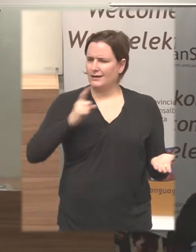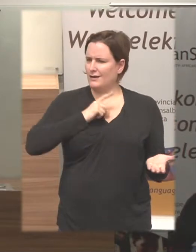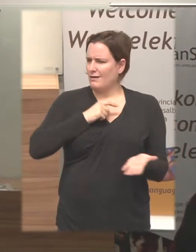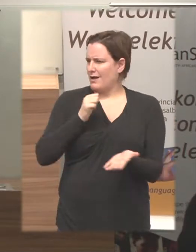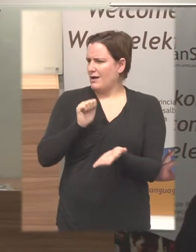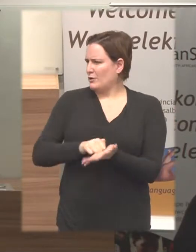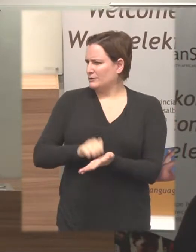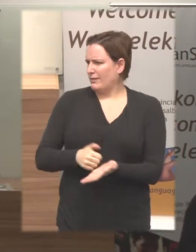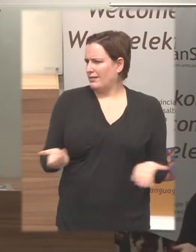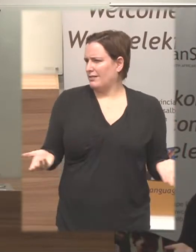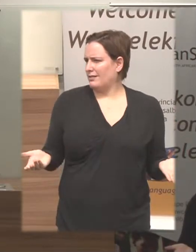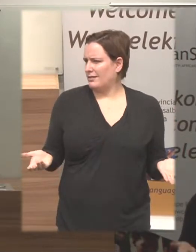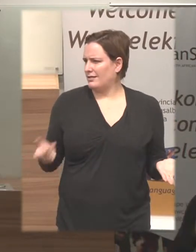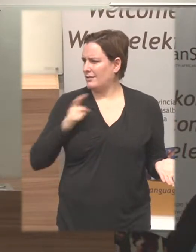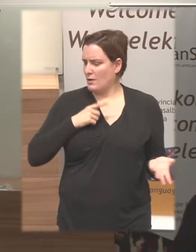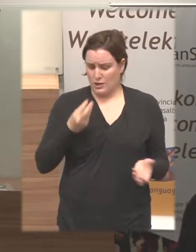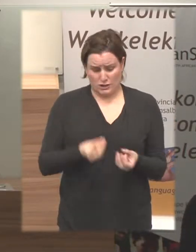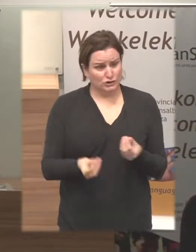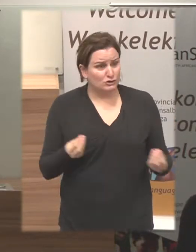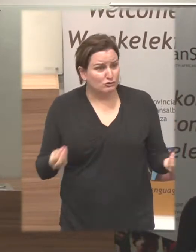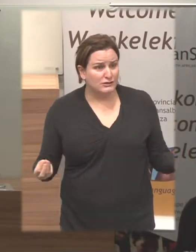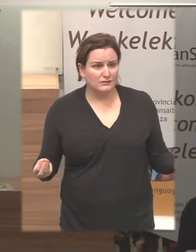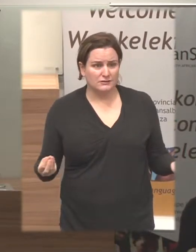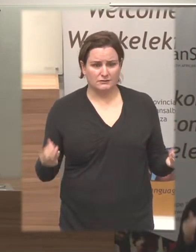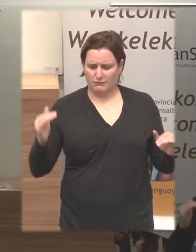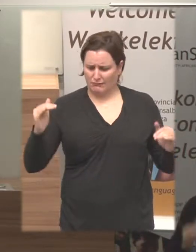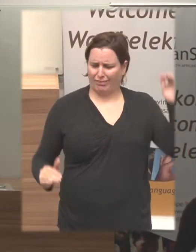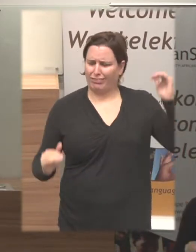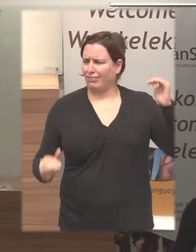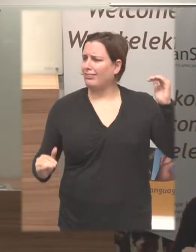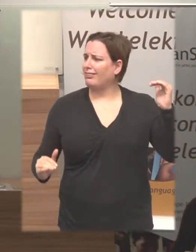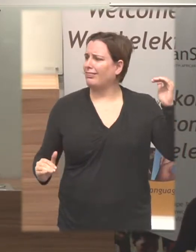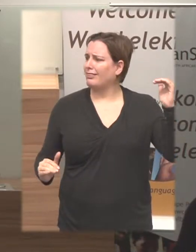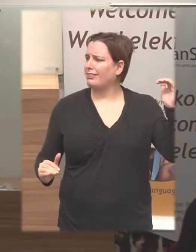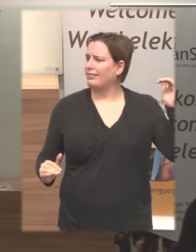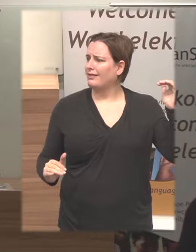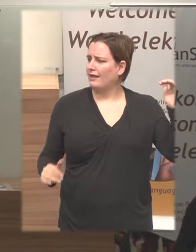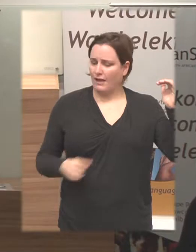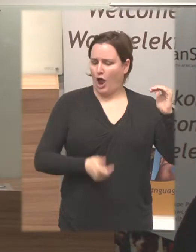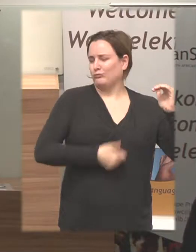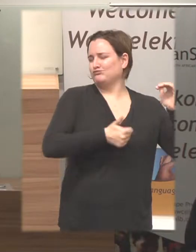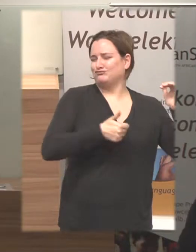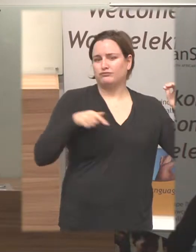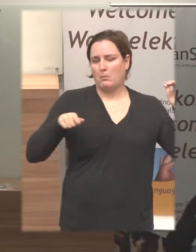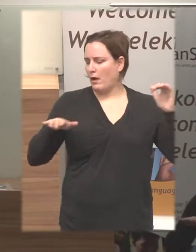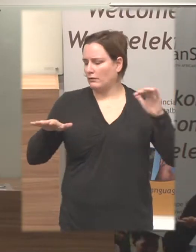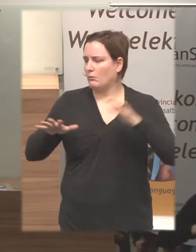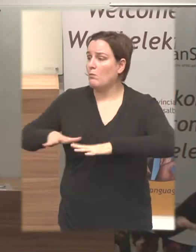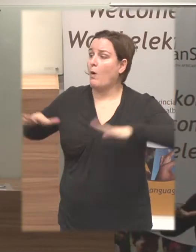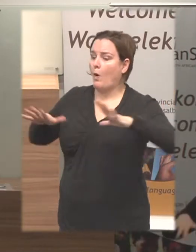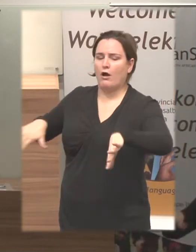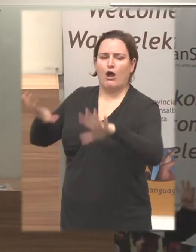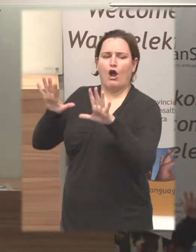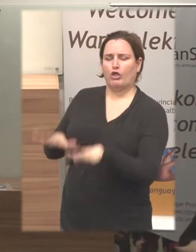possible that children have got such unequal experiences in our current schooling system?